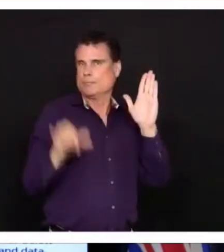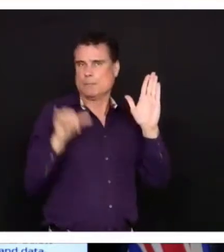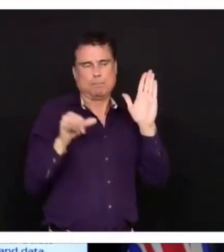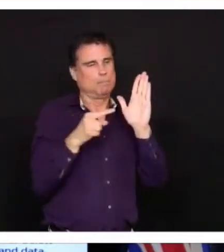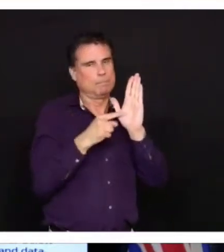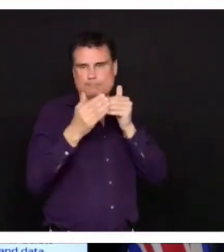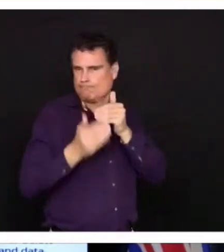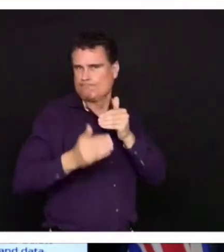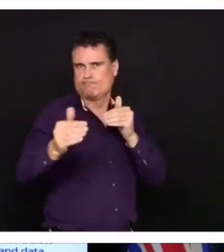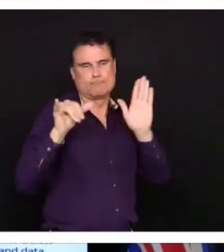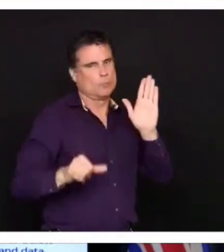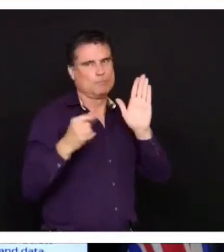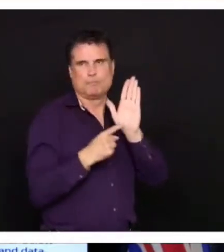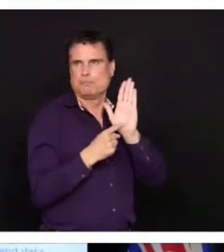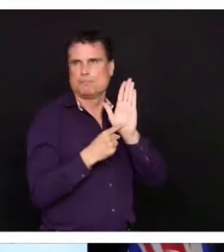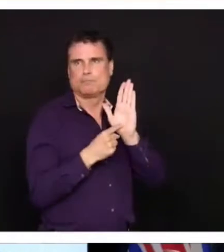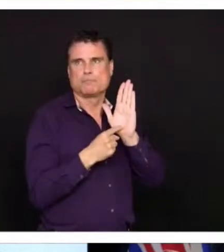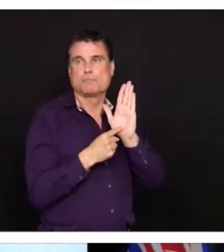between?